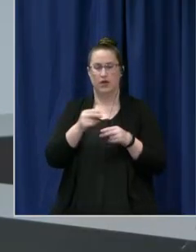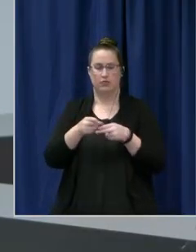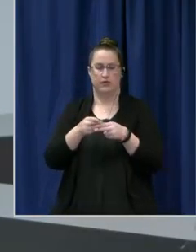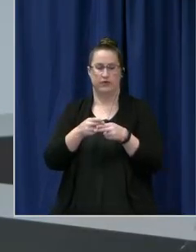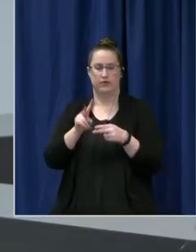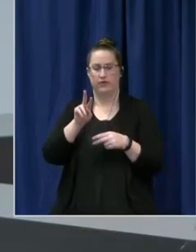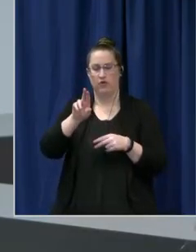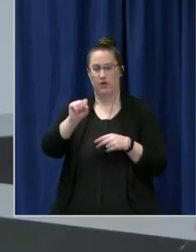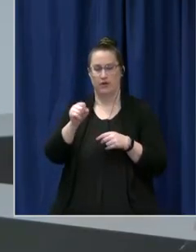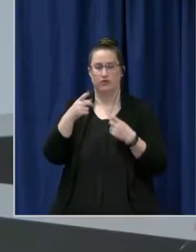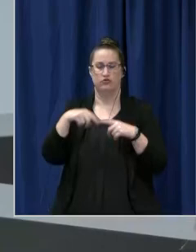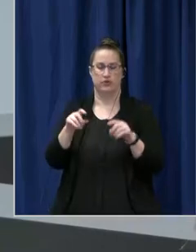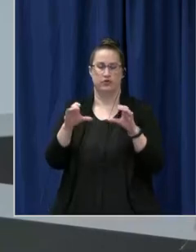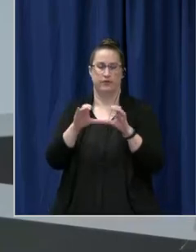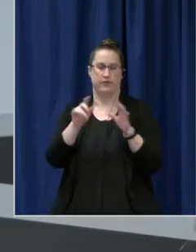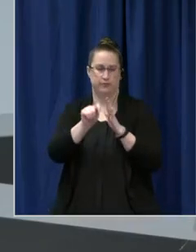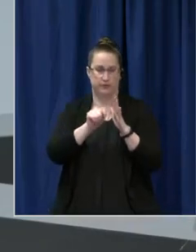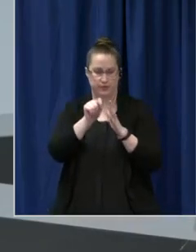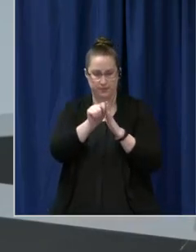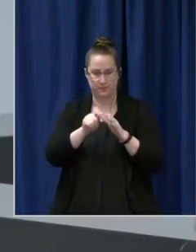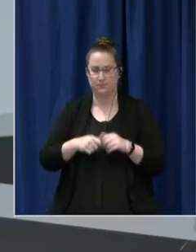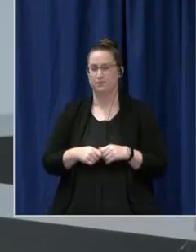VRS during the certification period.